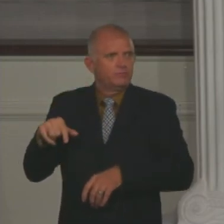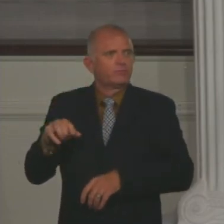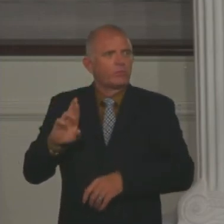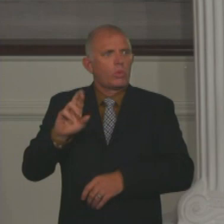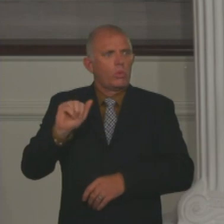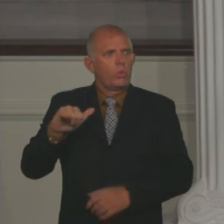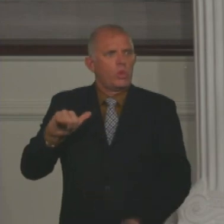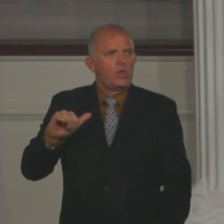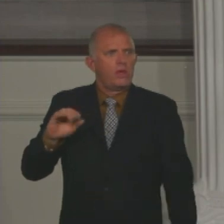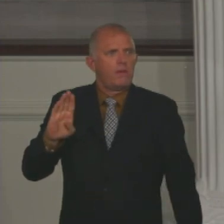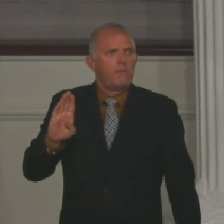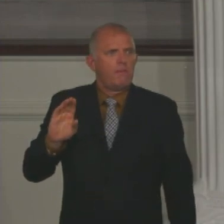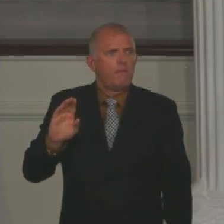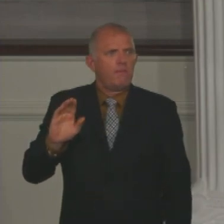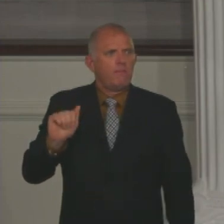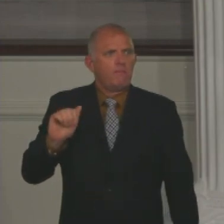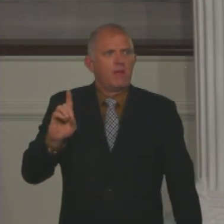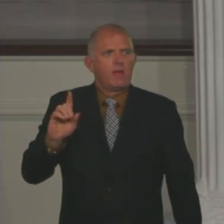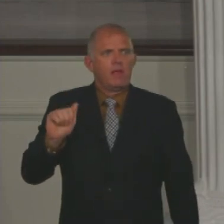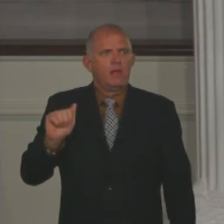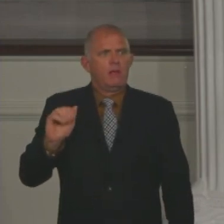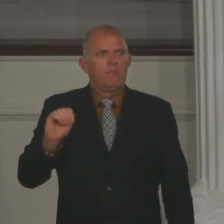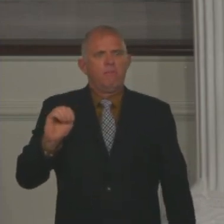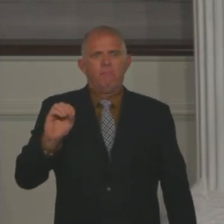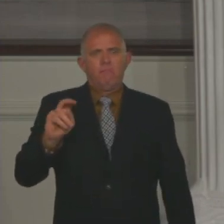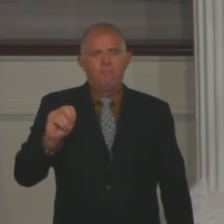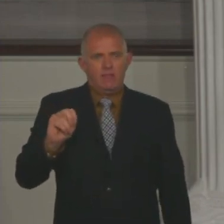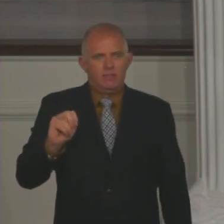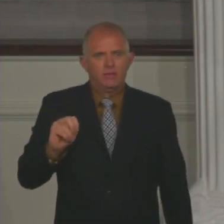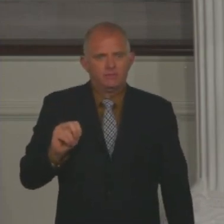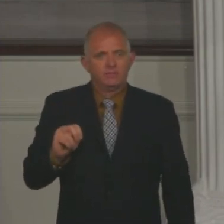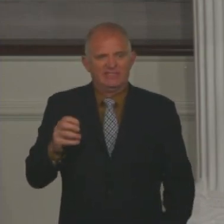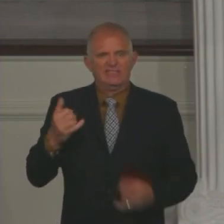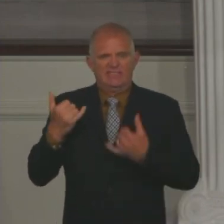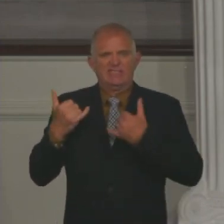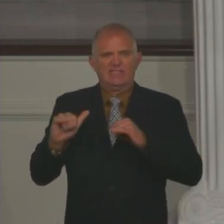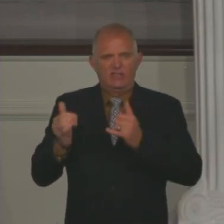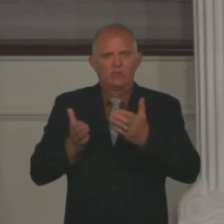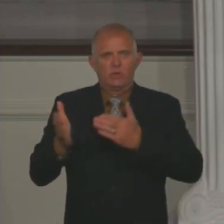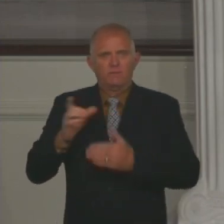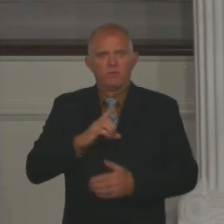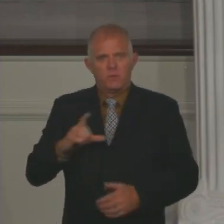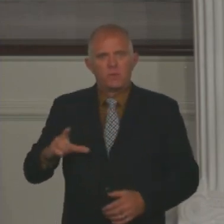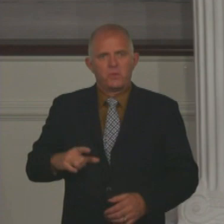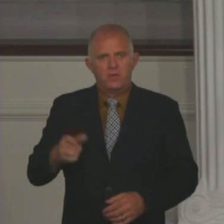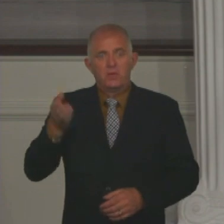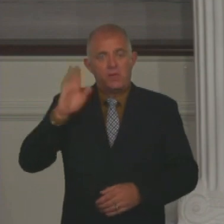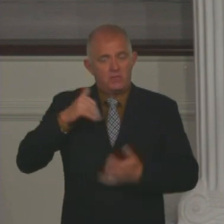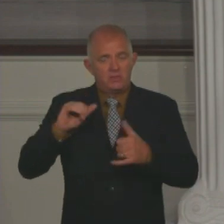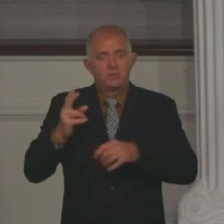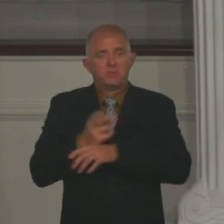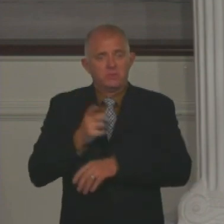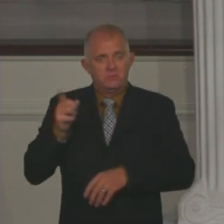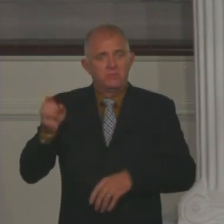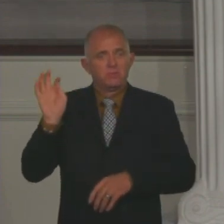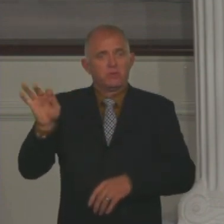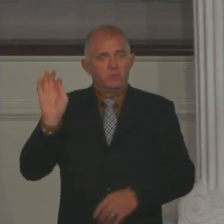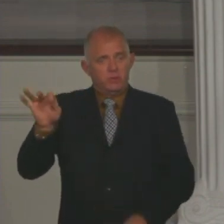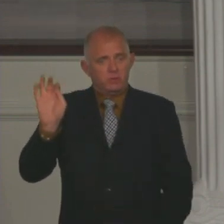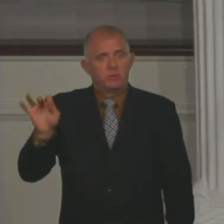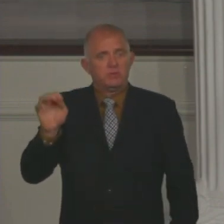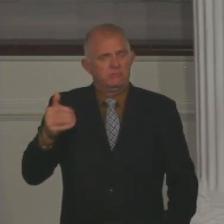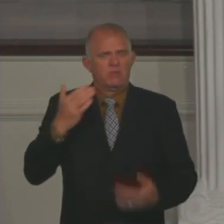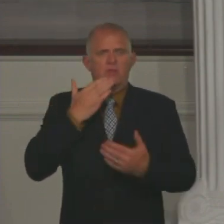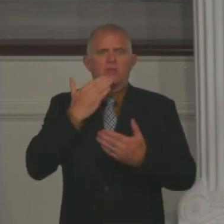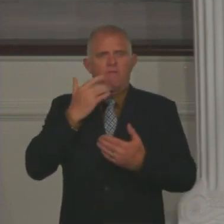at that time. I got to see Brother Bademan just recently. He's still serving the Lord and still being used of God to tell folks about Christ, and I'm thankful for